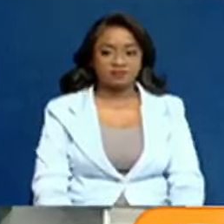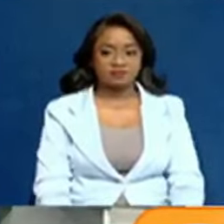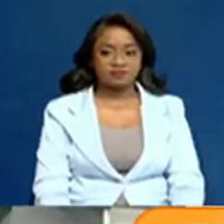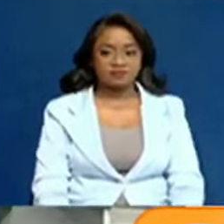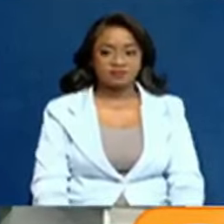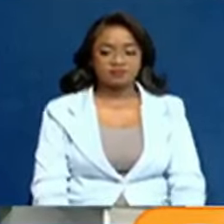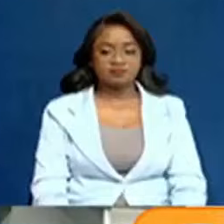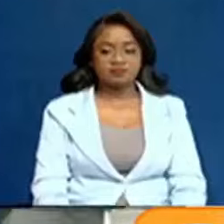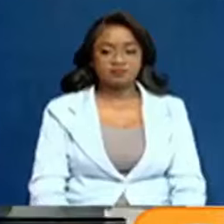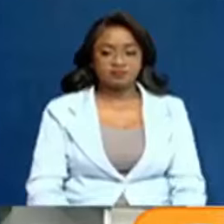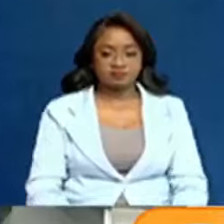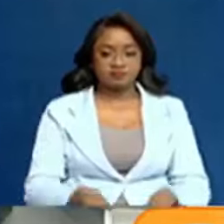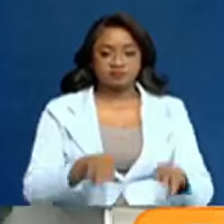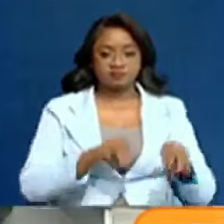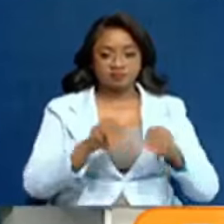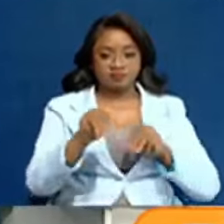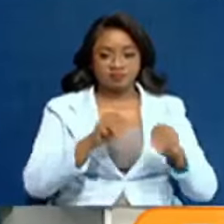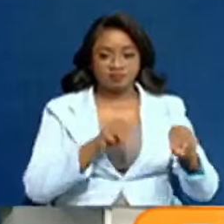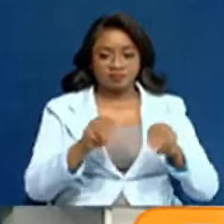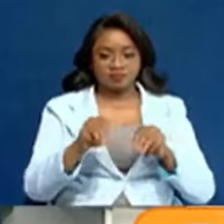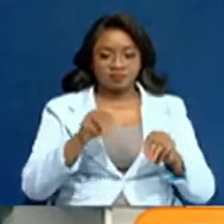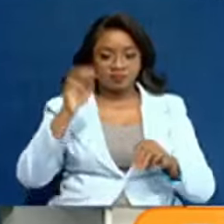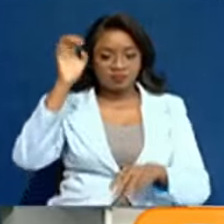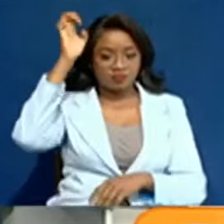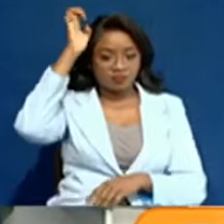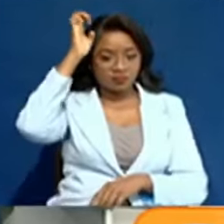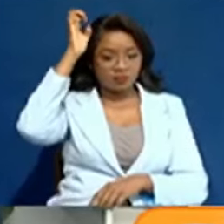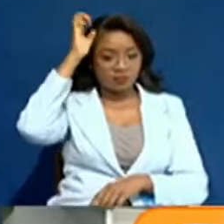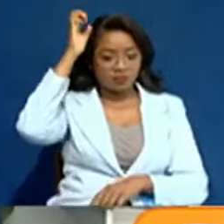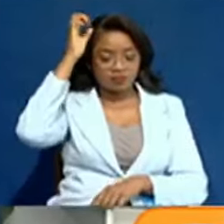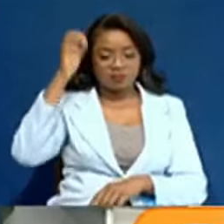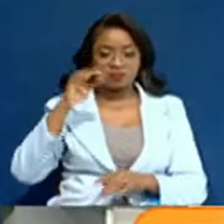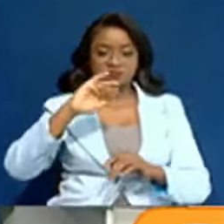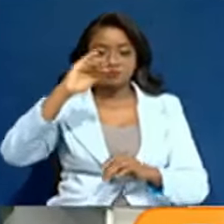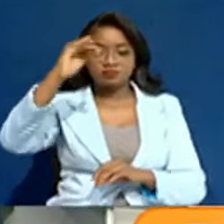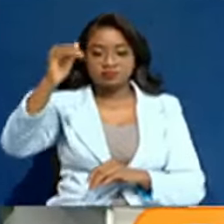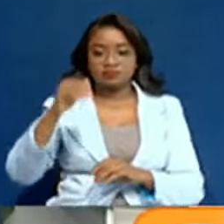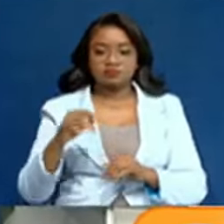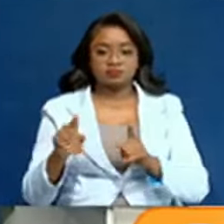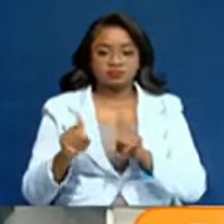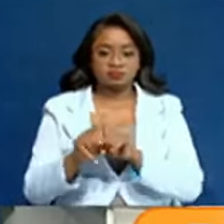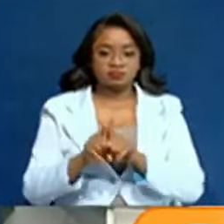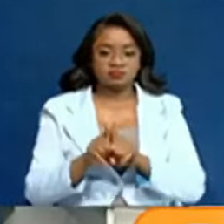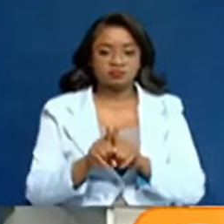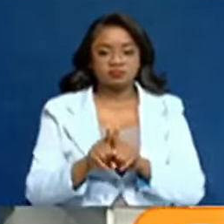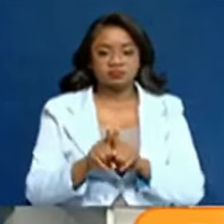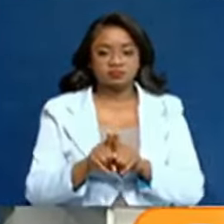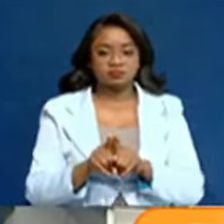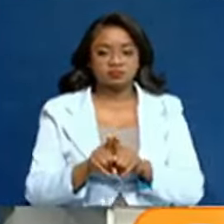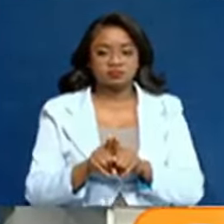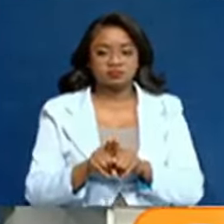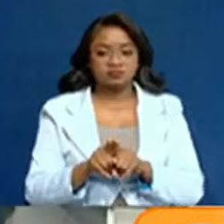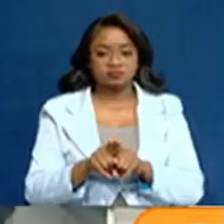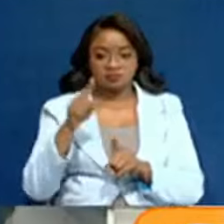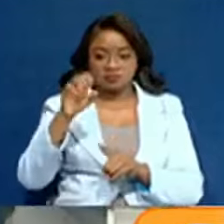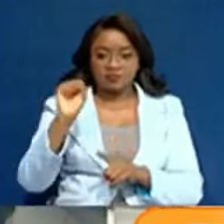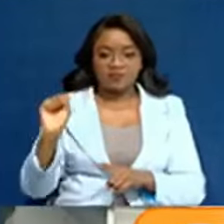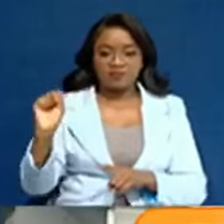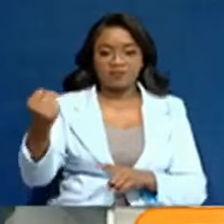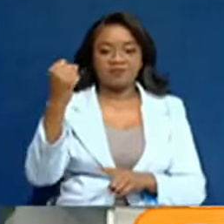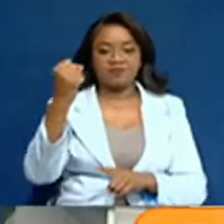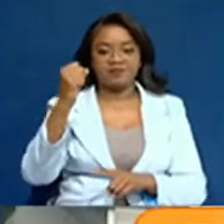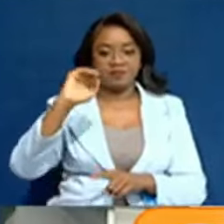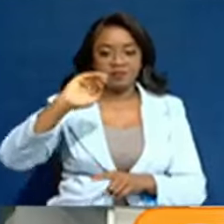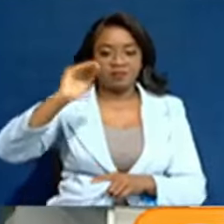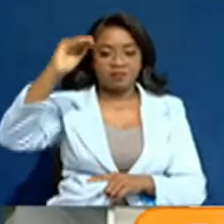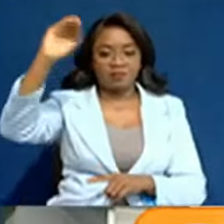Now, the management, or rather, Eldoret City will now join the league of other cities in the country, becoming the fifth to attain that